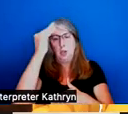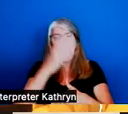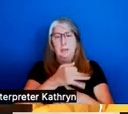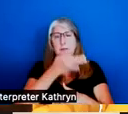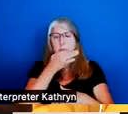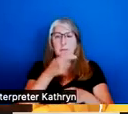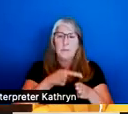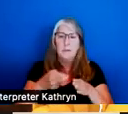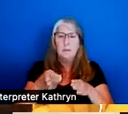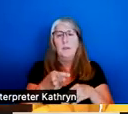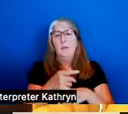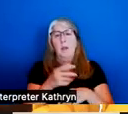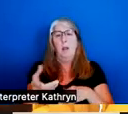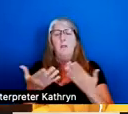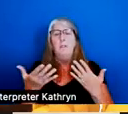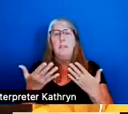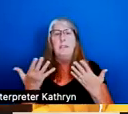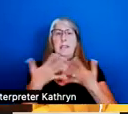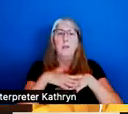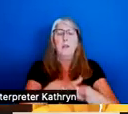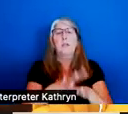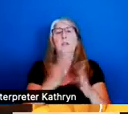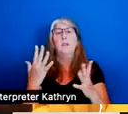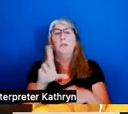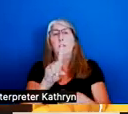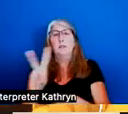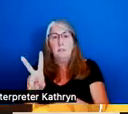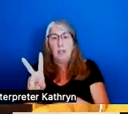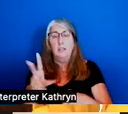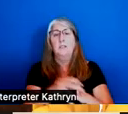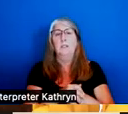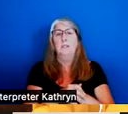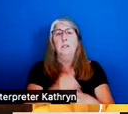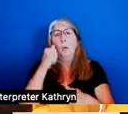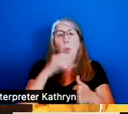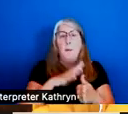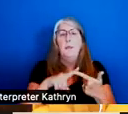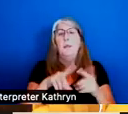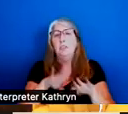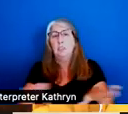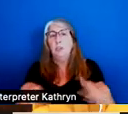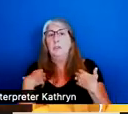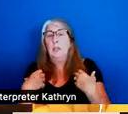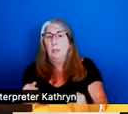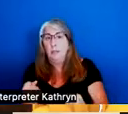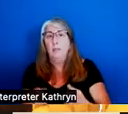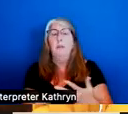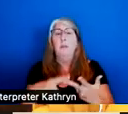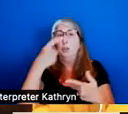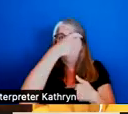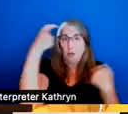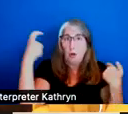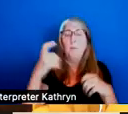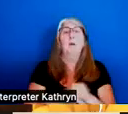the overlapping intersections of domestic violence, such as women and children's health, trauma and